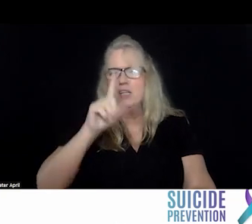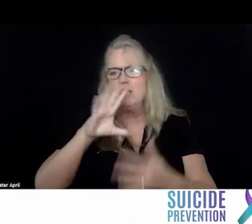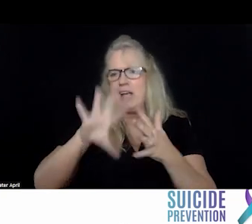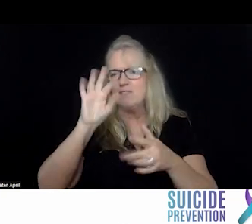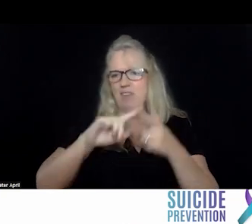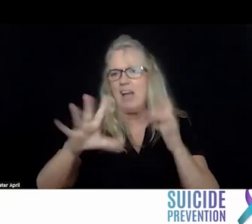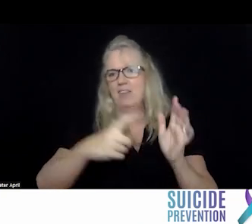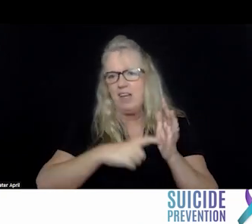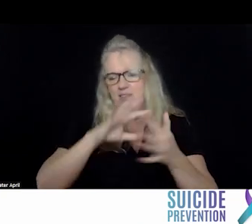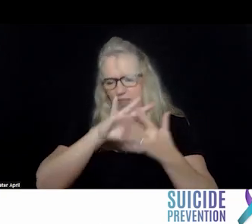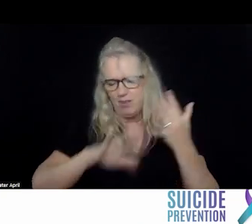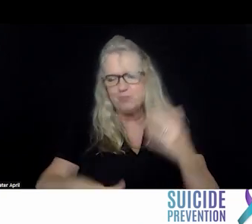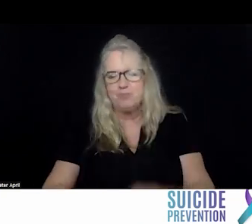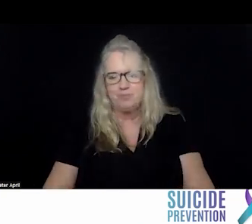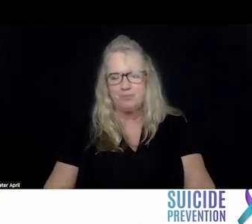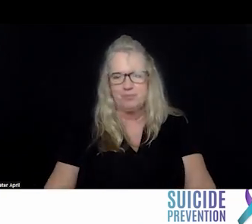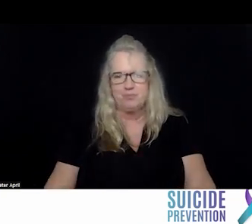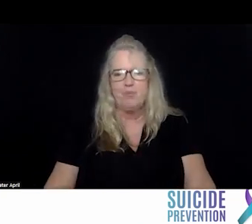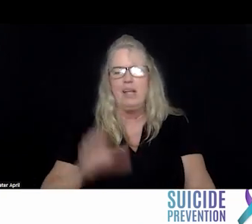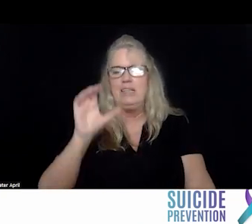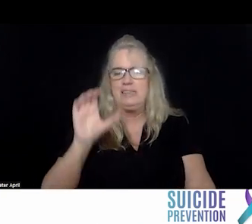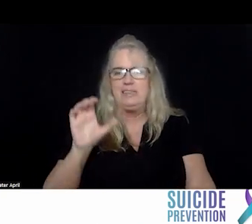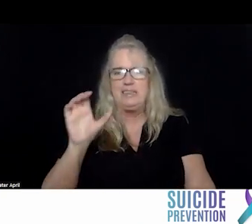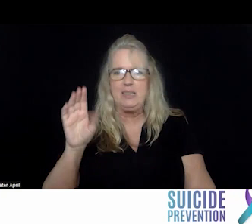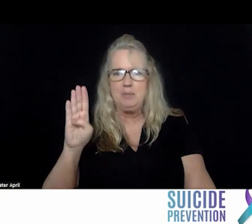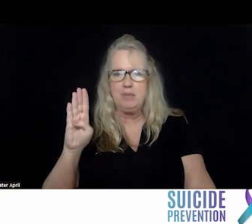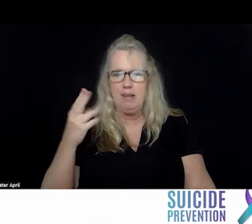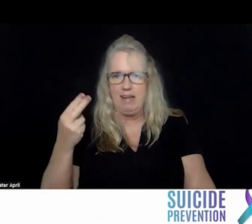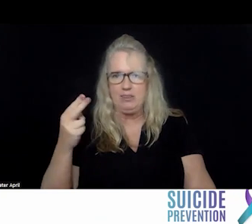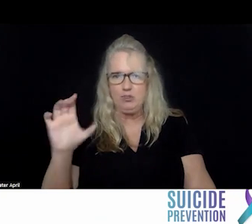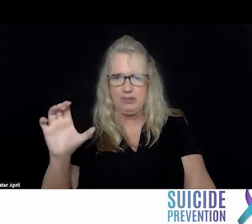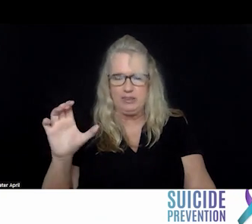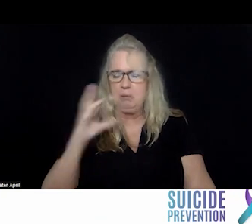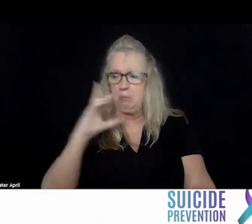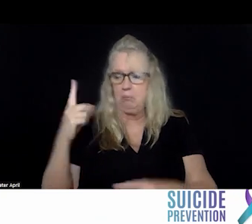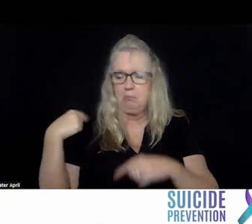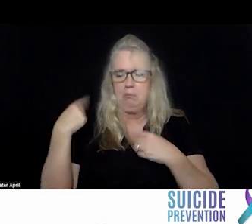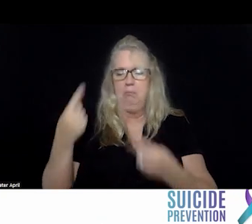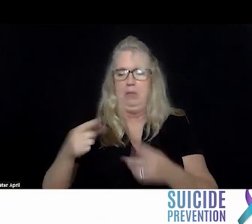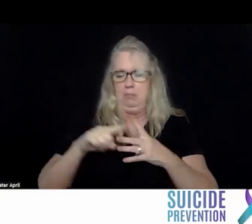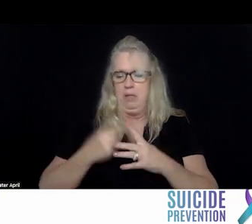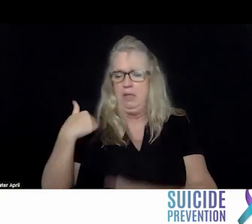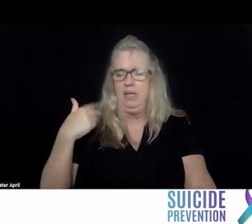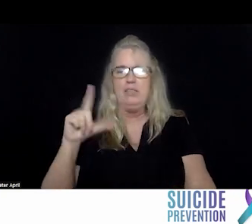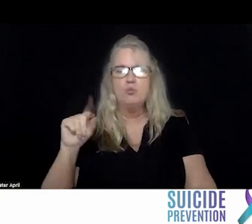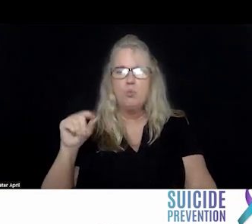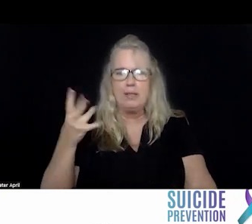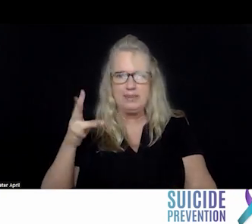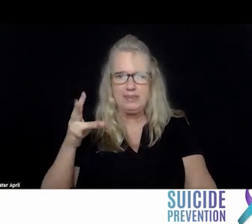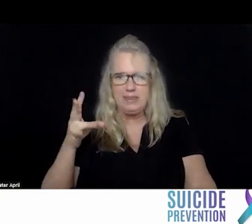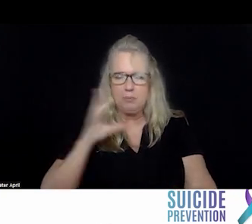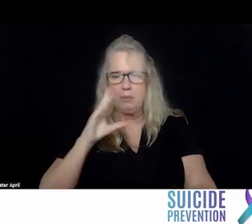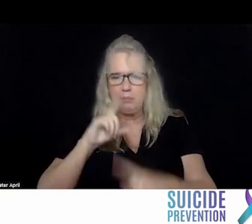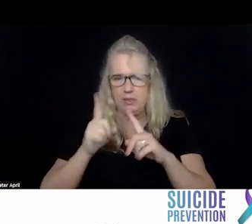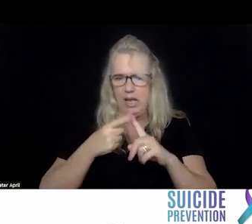requirements around crisis. CCBHCs, as I said, have since the beginning of the program in 2017 had to provide that mobile crisis